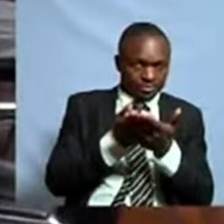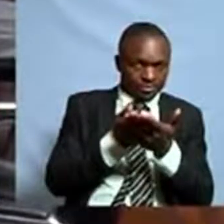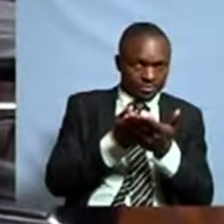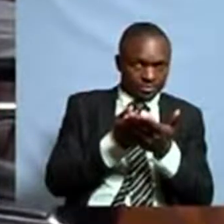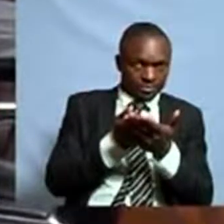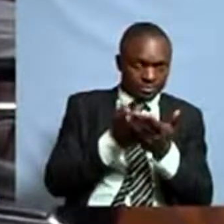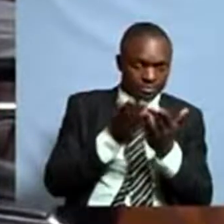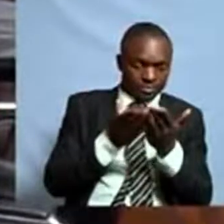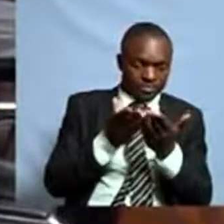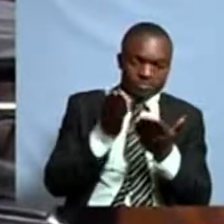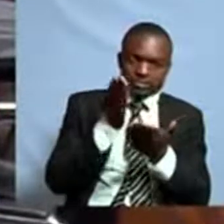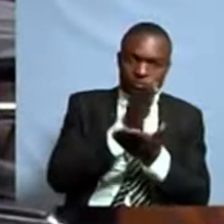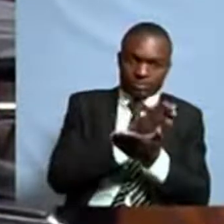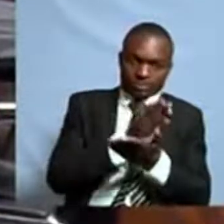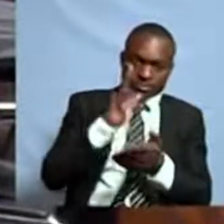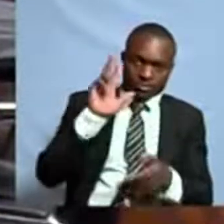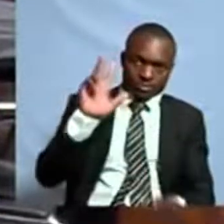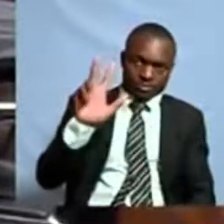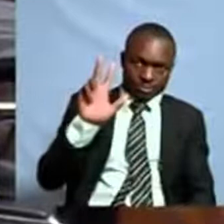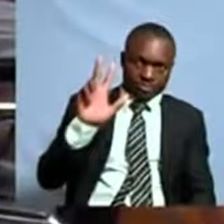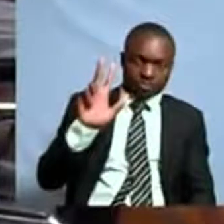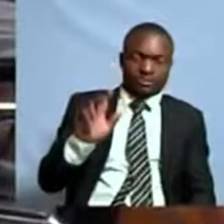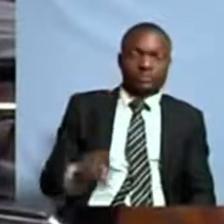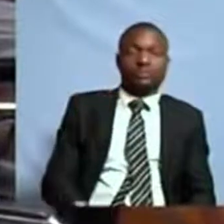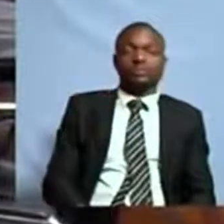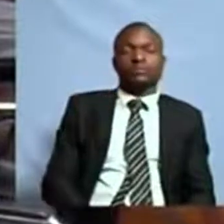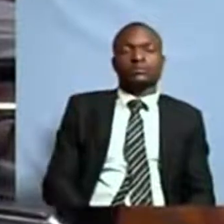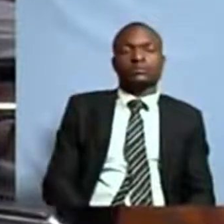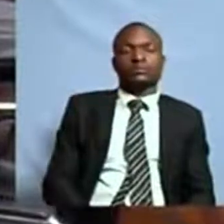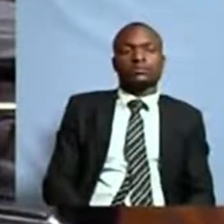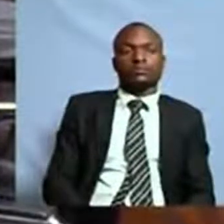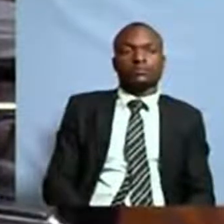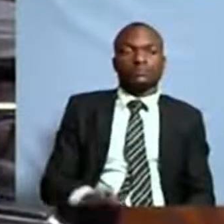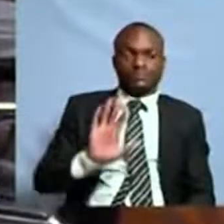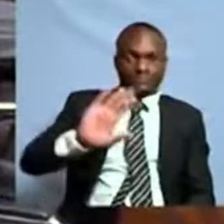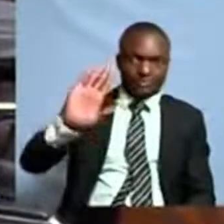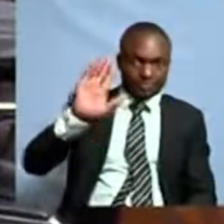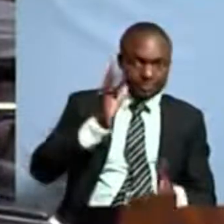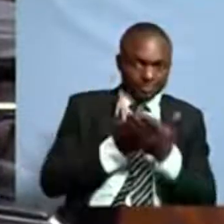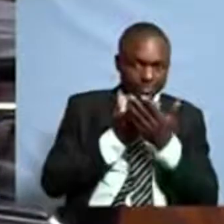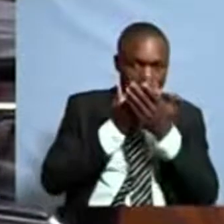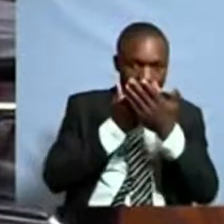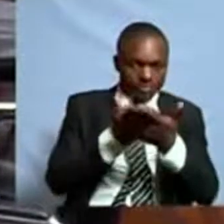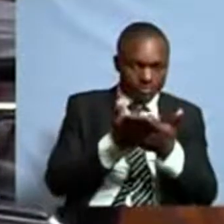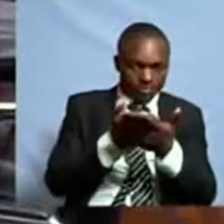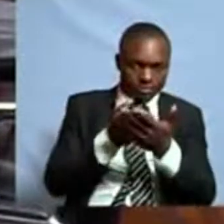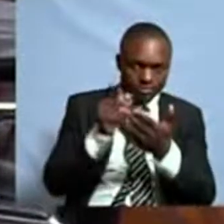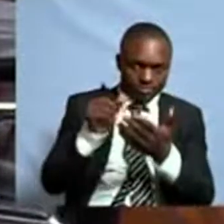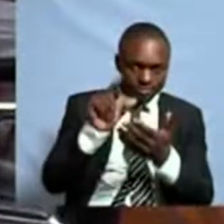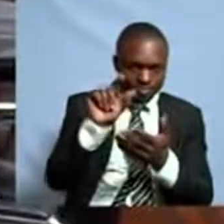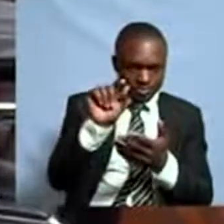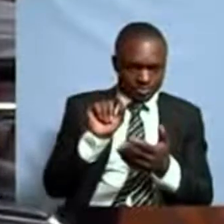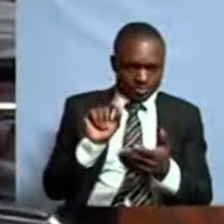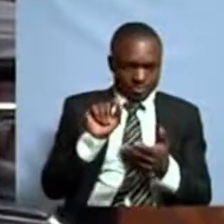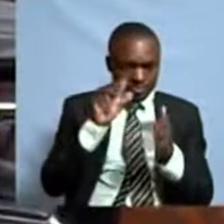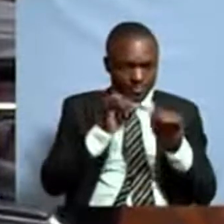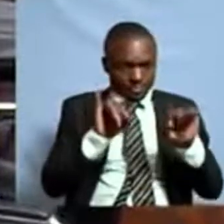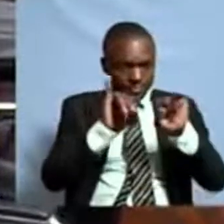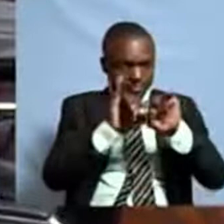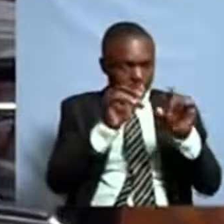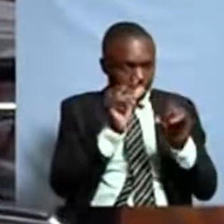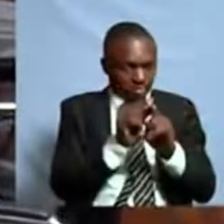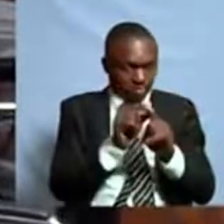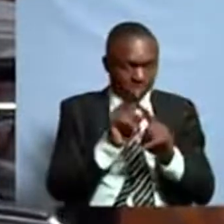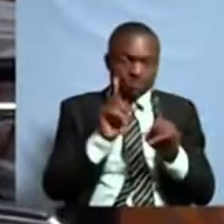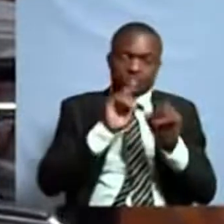on page 3 of their submission, I want to pick the keywords where they are talking about